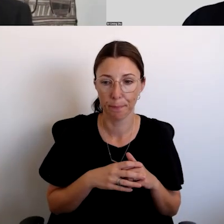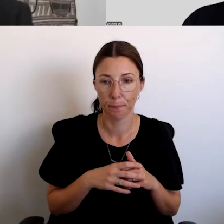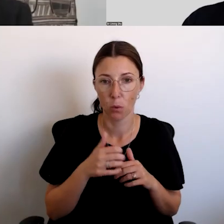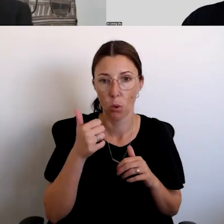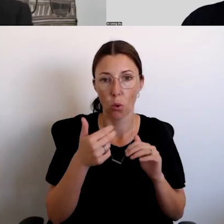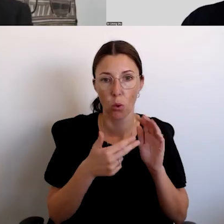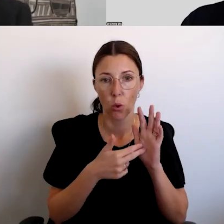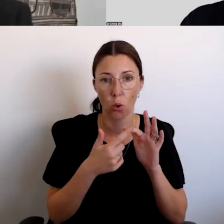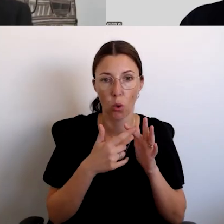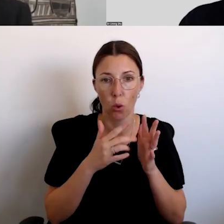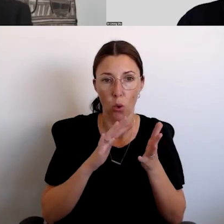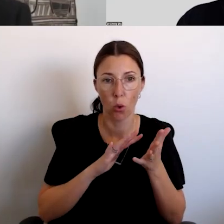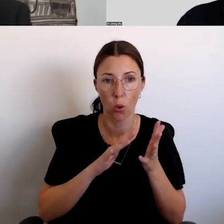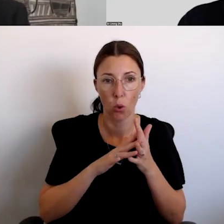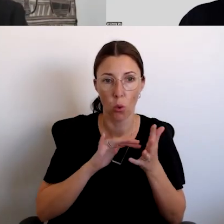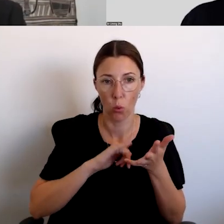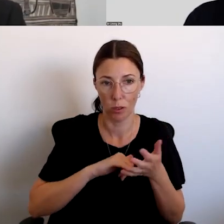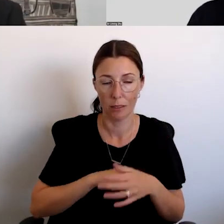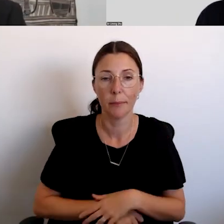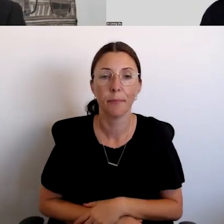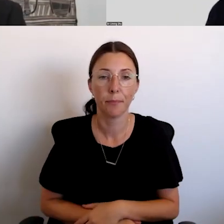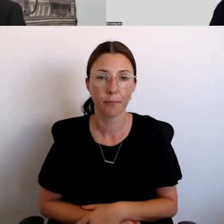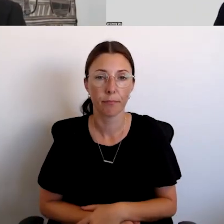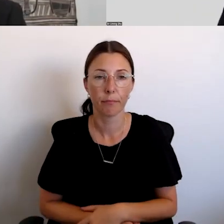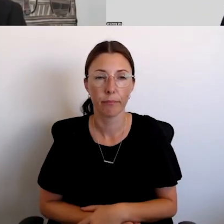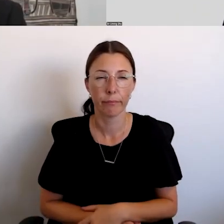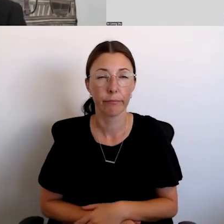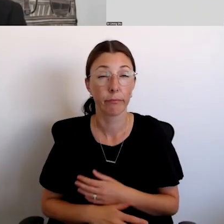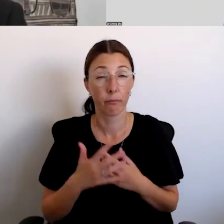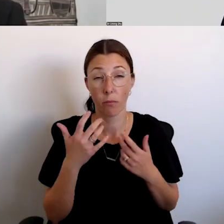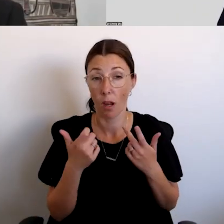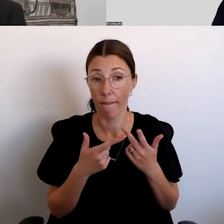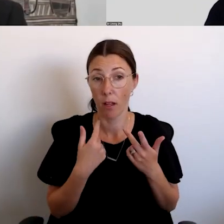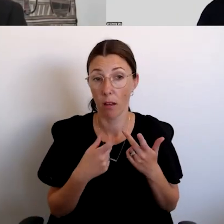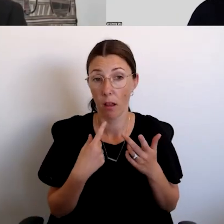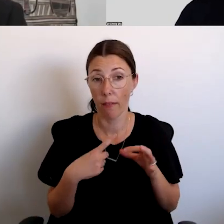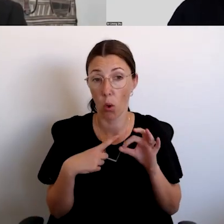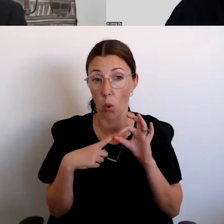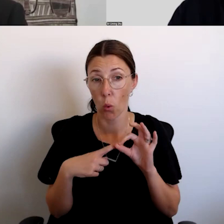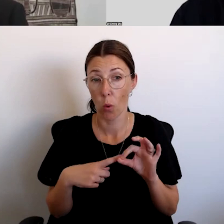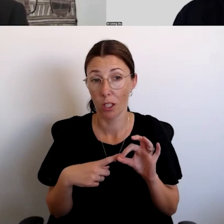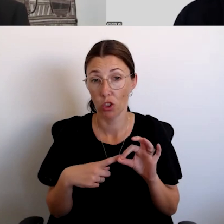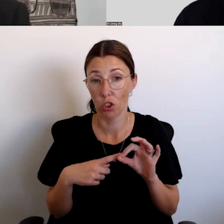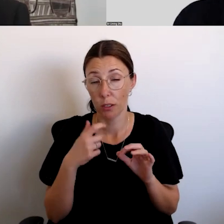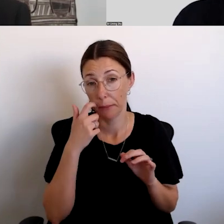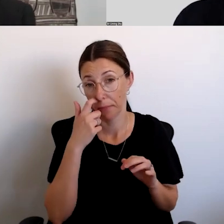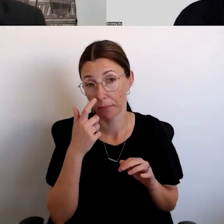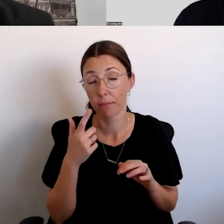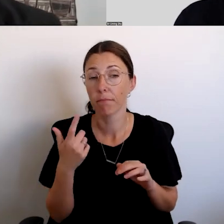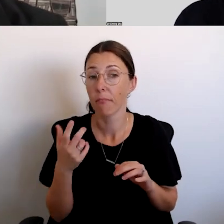yes, are there, sorry, I've got another question here that I would like to get to. Yes, are